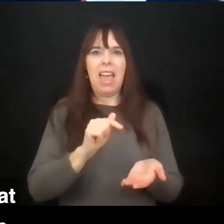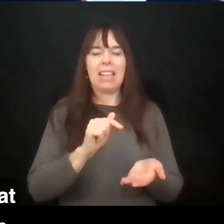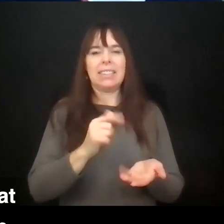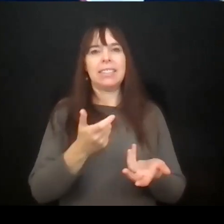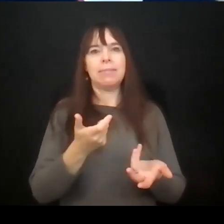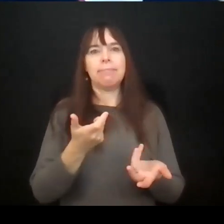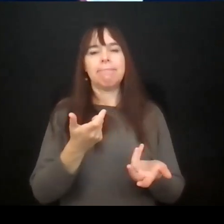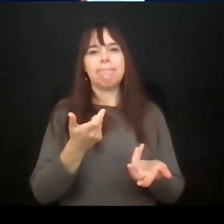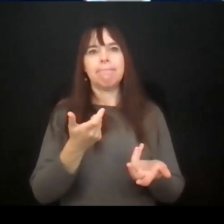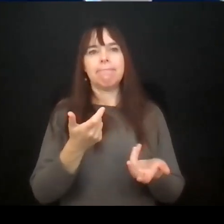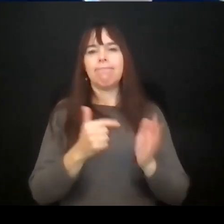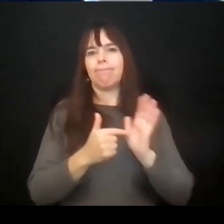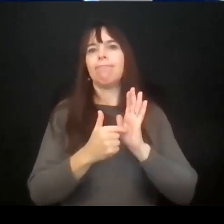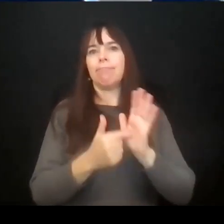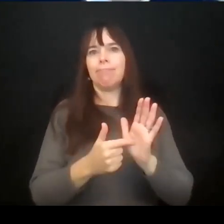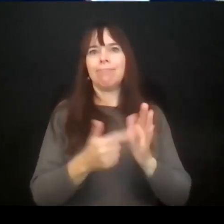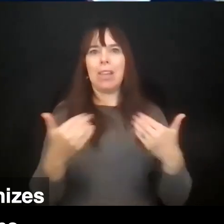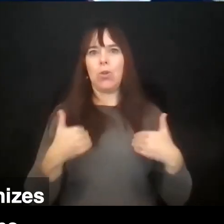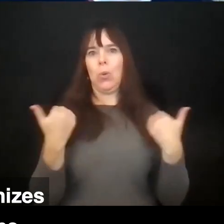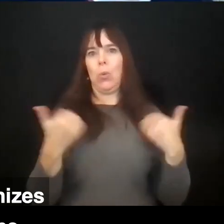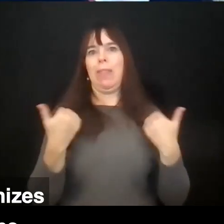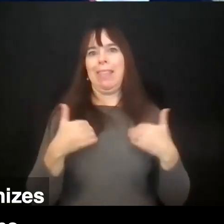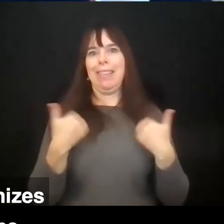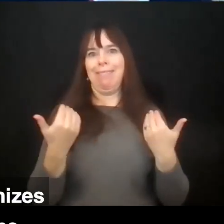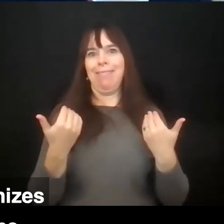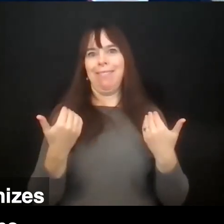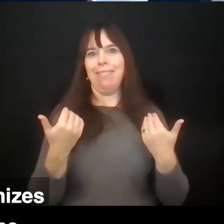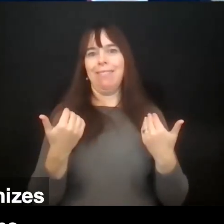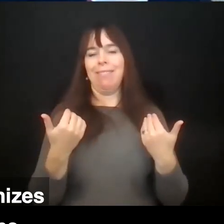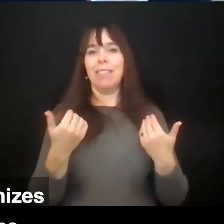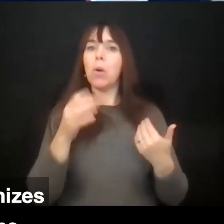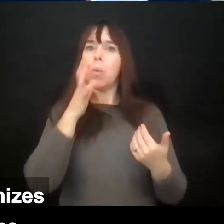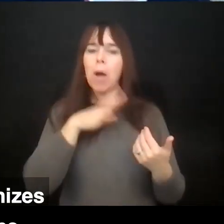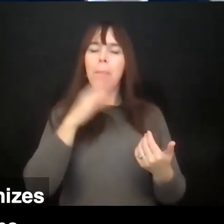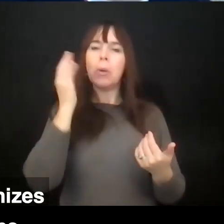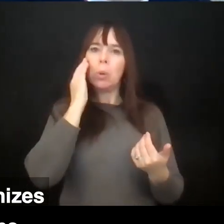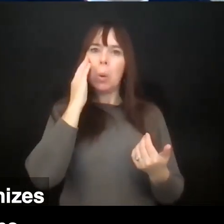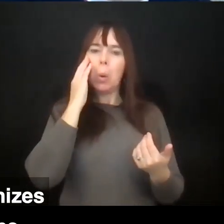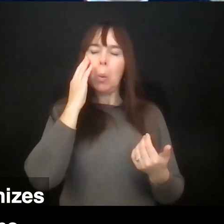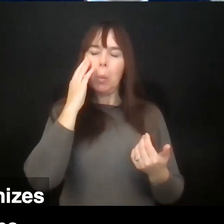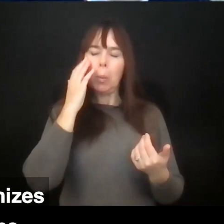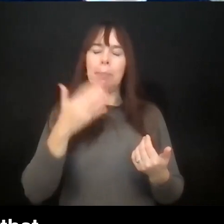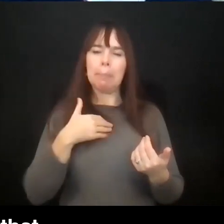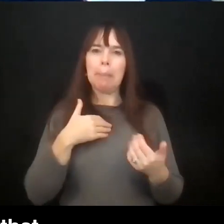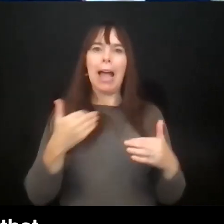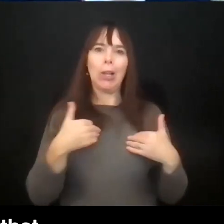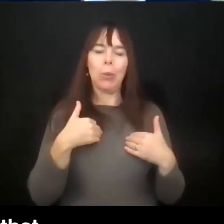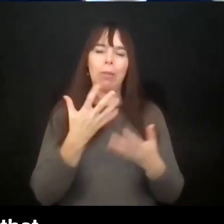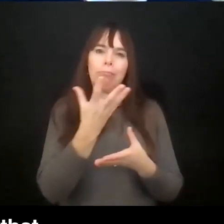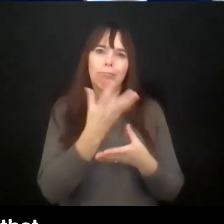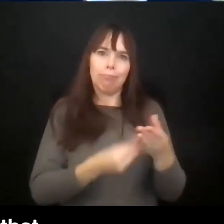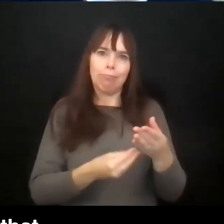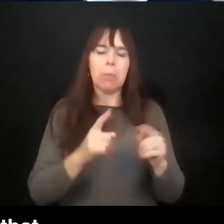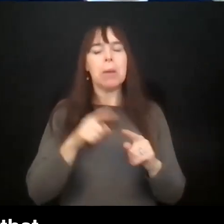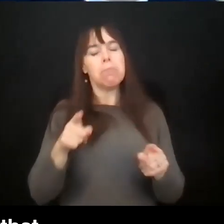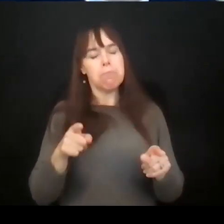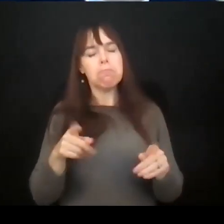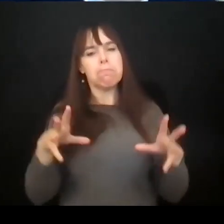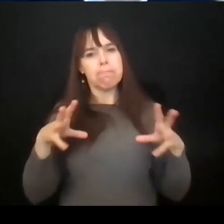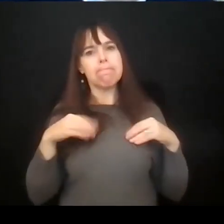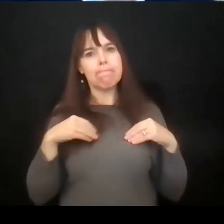a symbol of youth. And the woman recognizes that her youth is gone, but she's accepting of